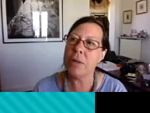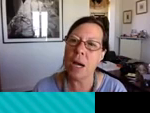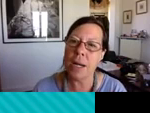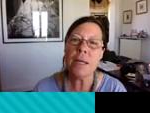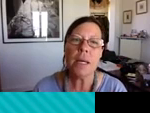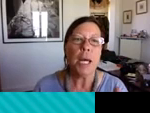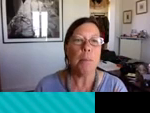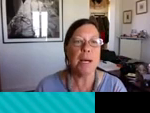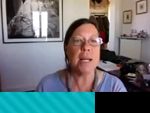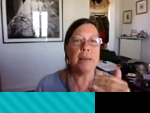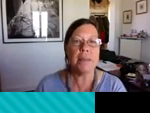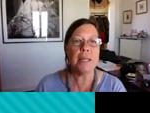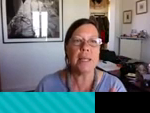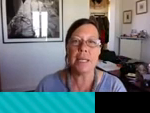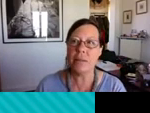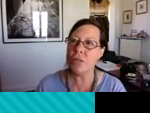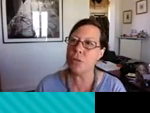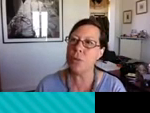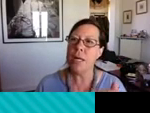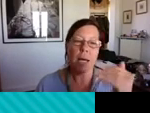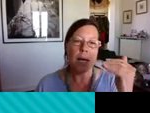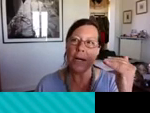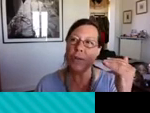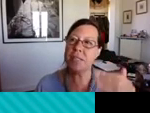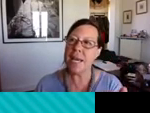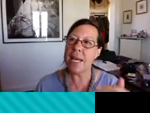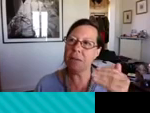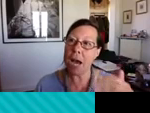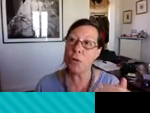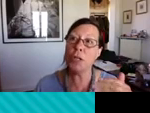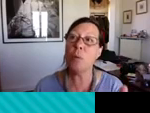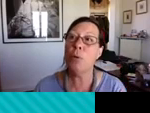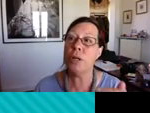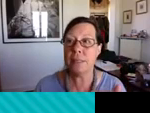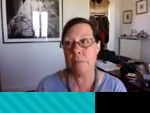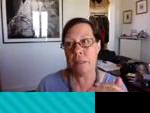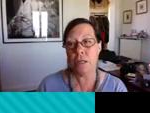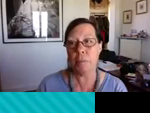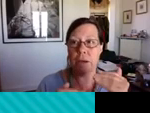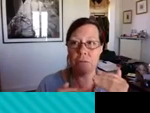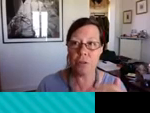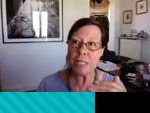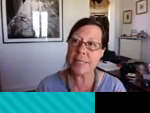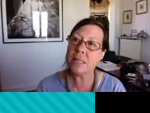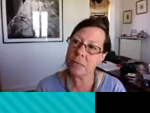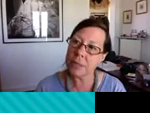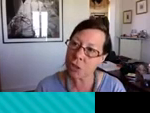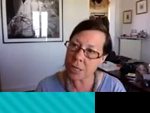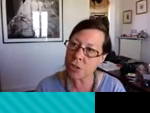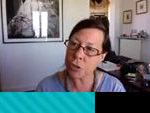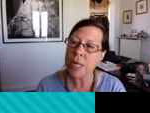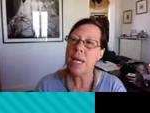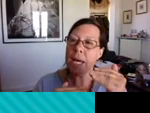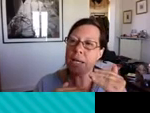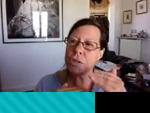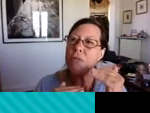happening with Ghana, but I think it gives you an understanding of how you can report on something that could be a very sensitive election